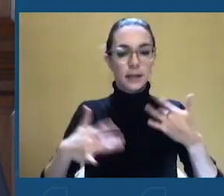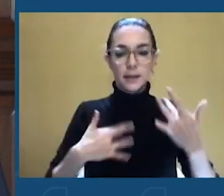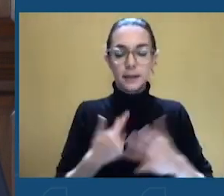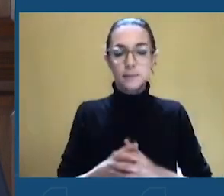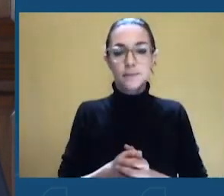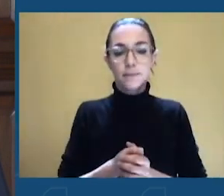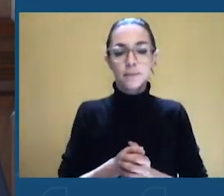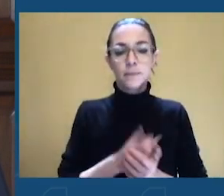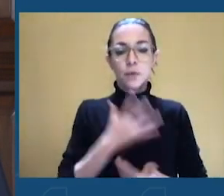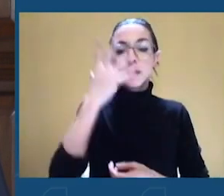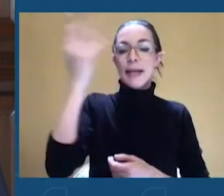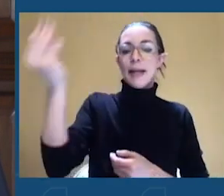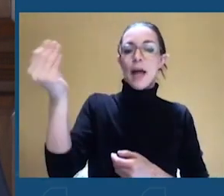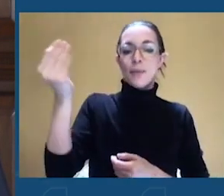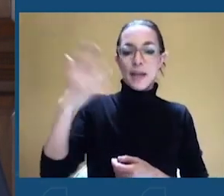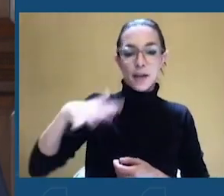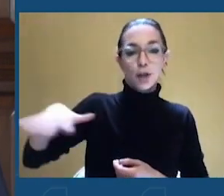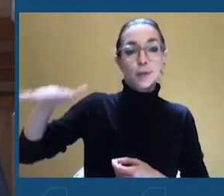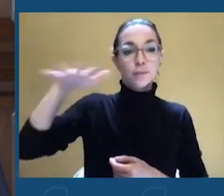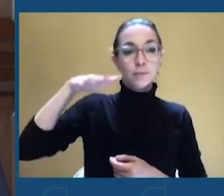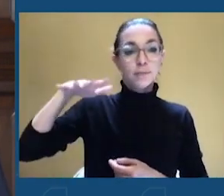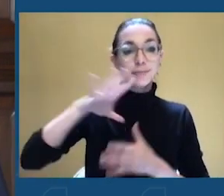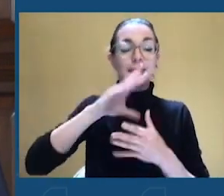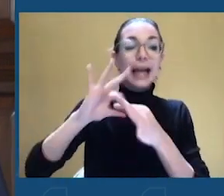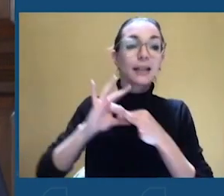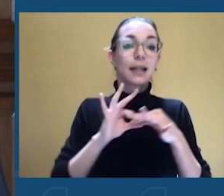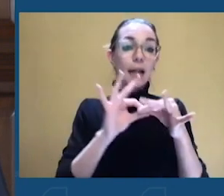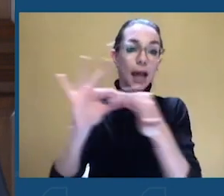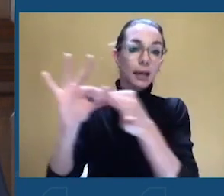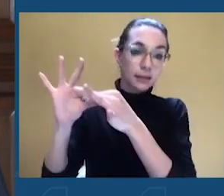get out there and connect